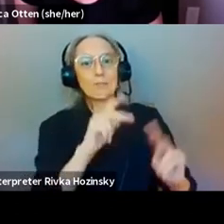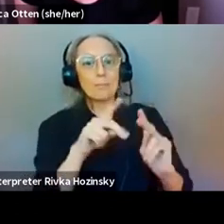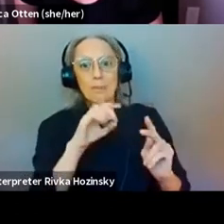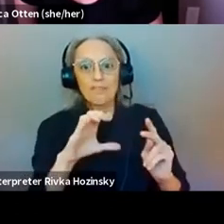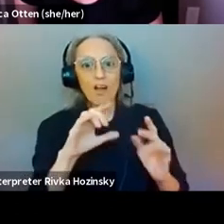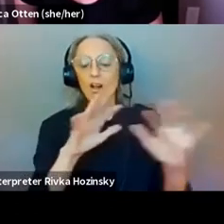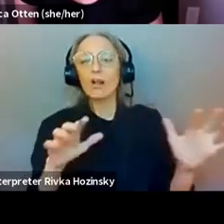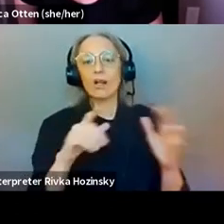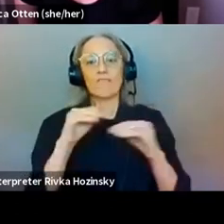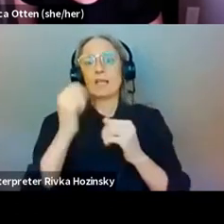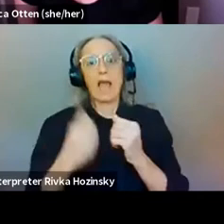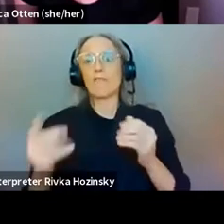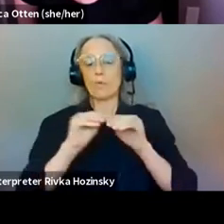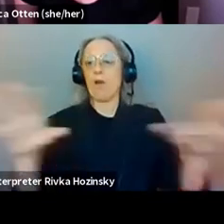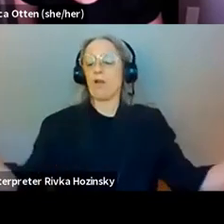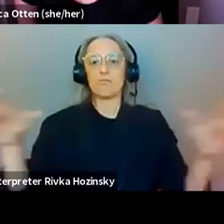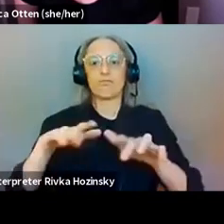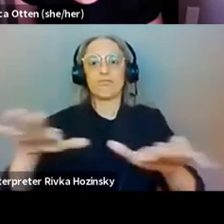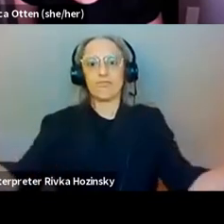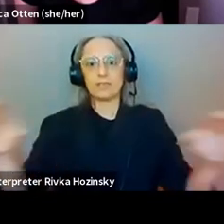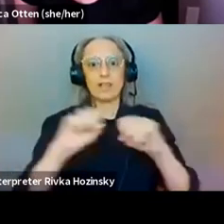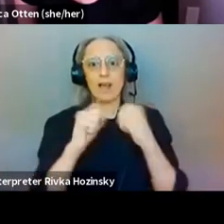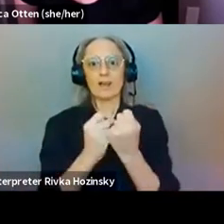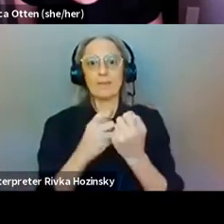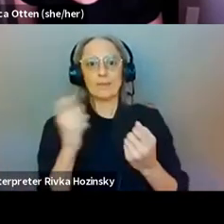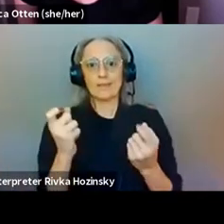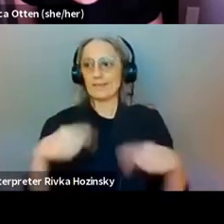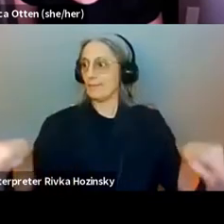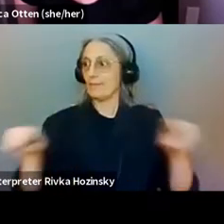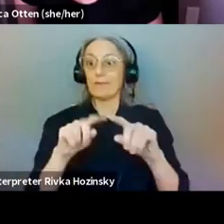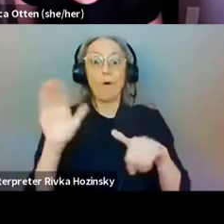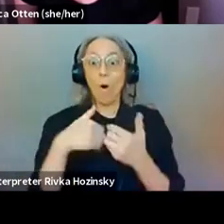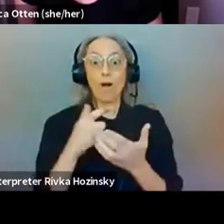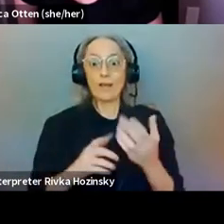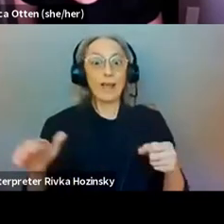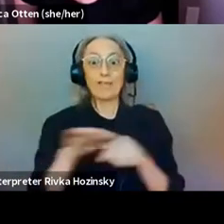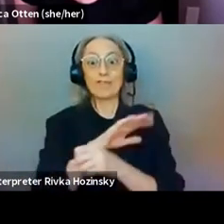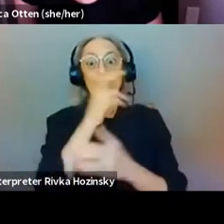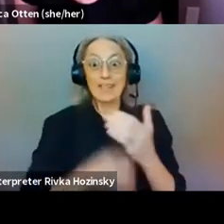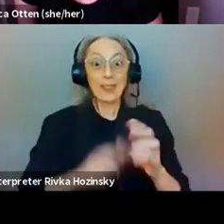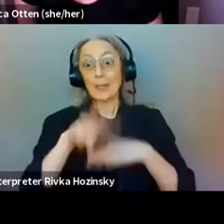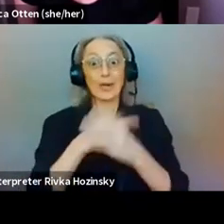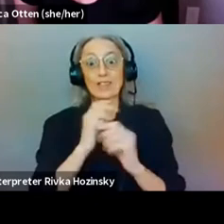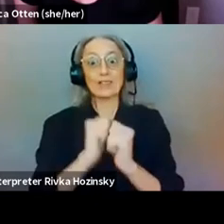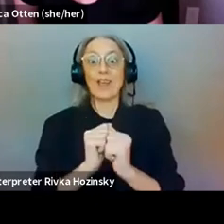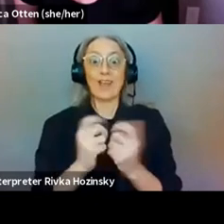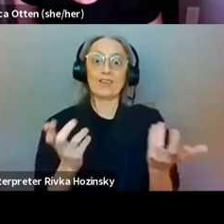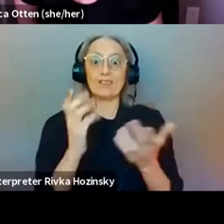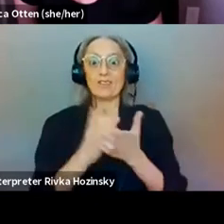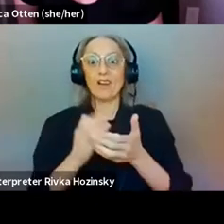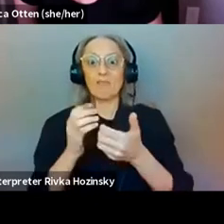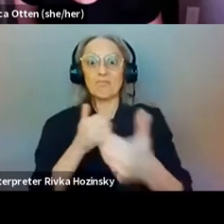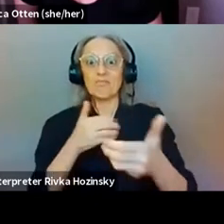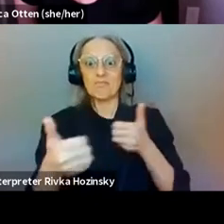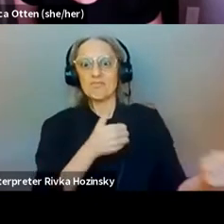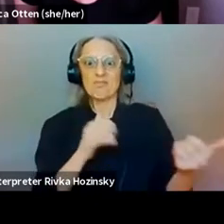fully participate in, yeah, in the world. I agree, you know, and I think like what also what